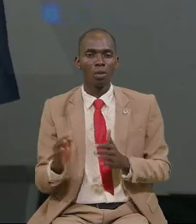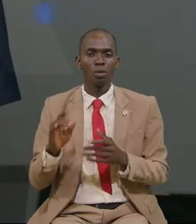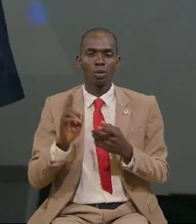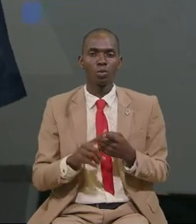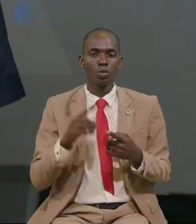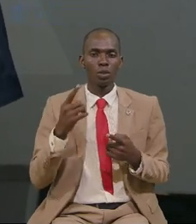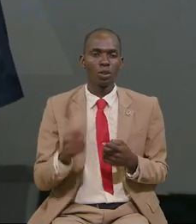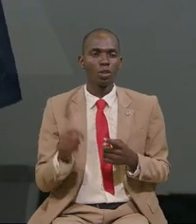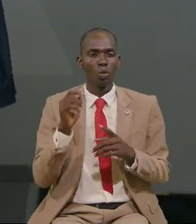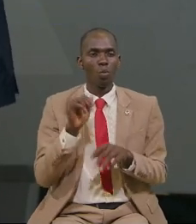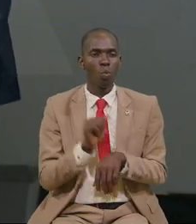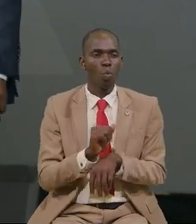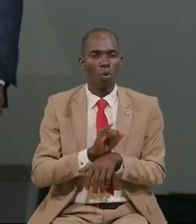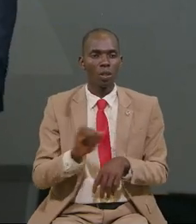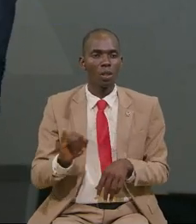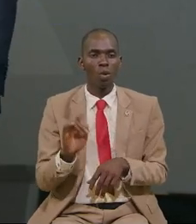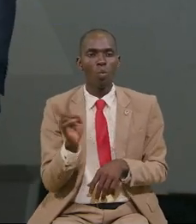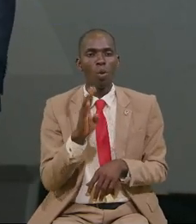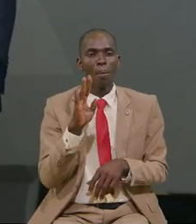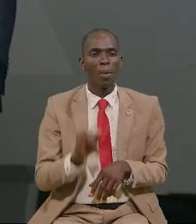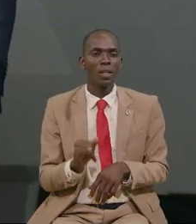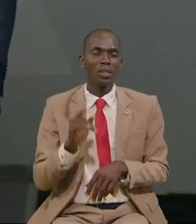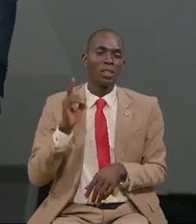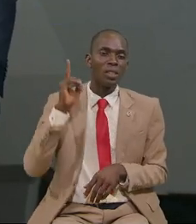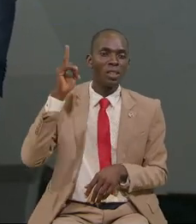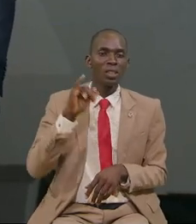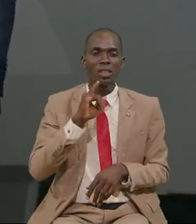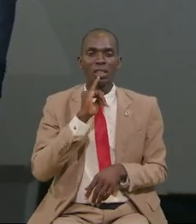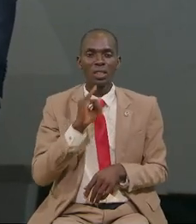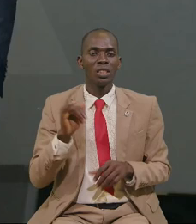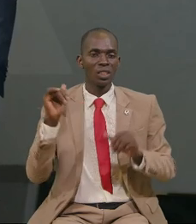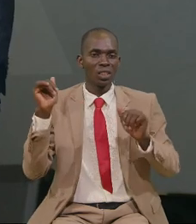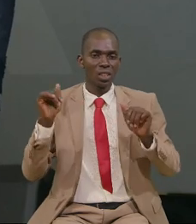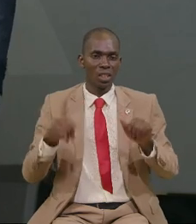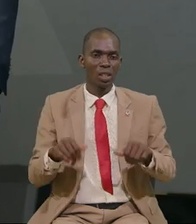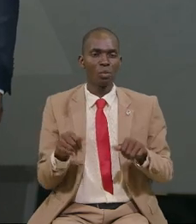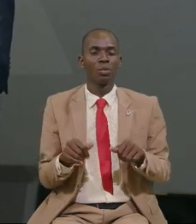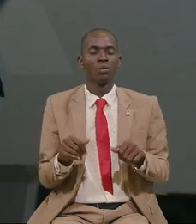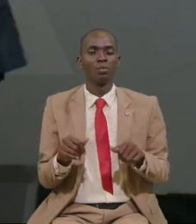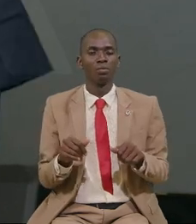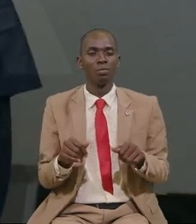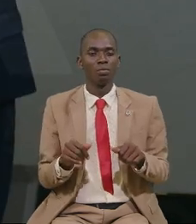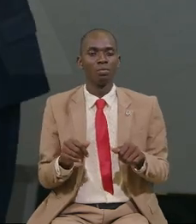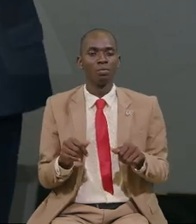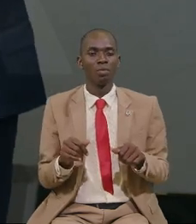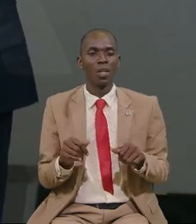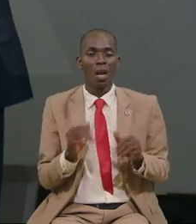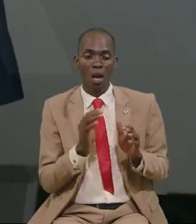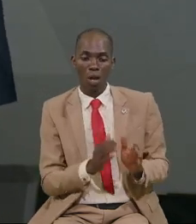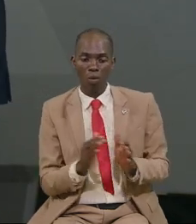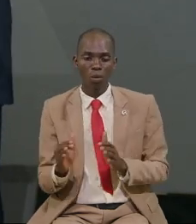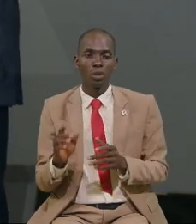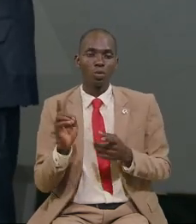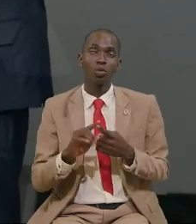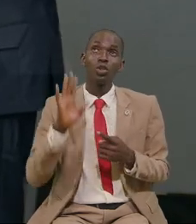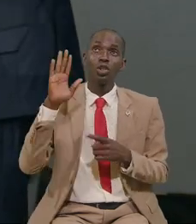the working whereby he is able. According to his working,